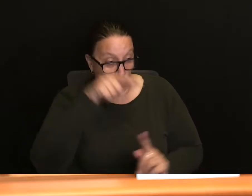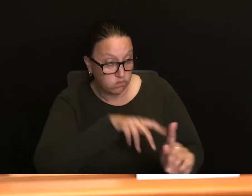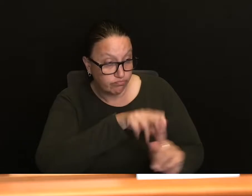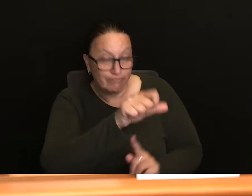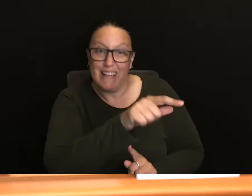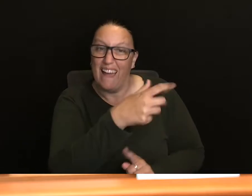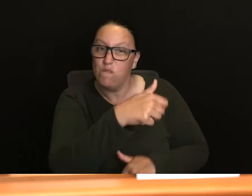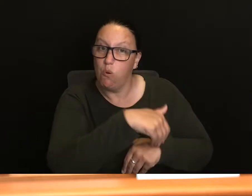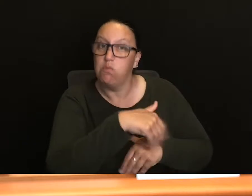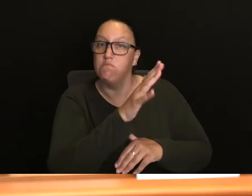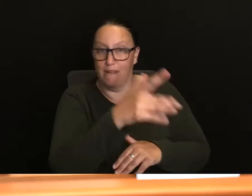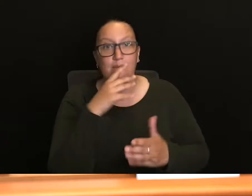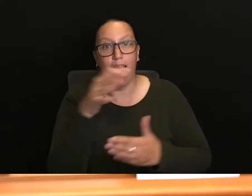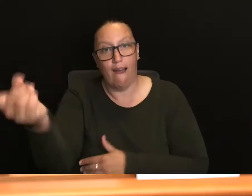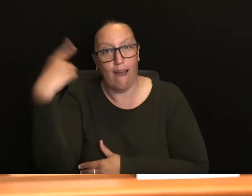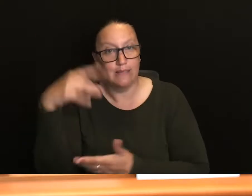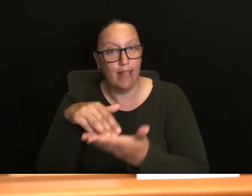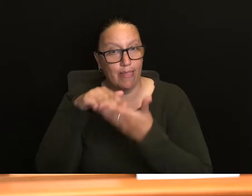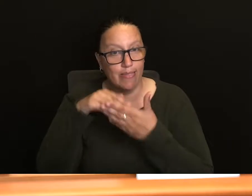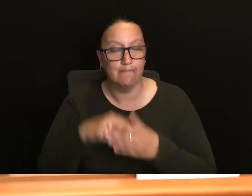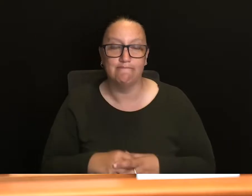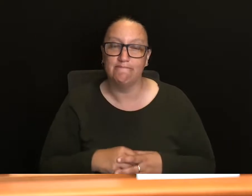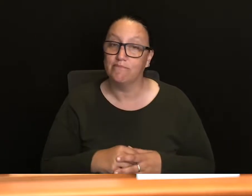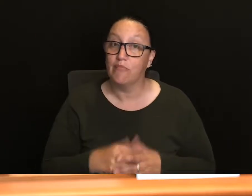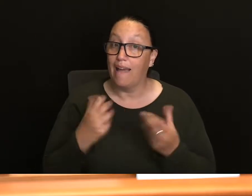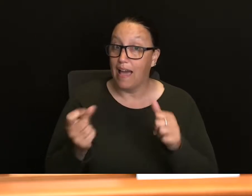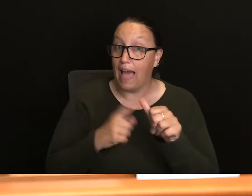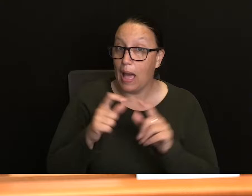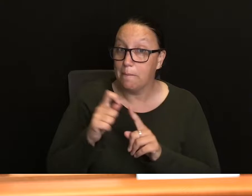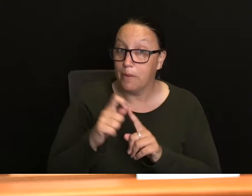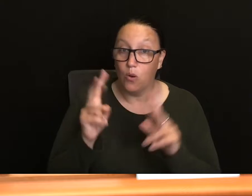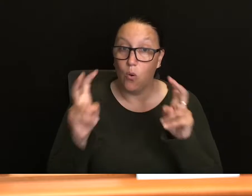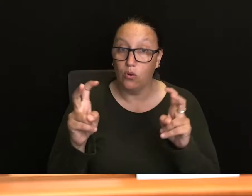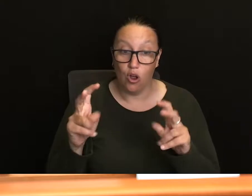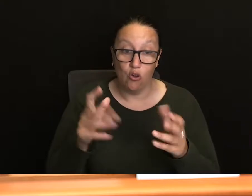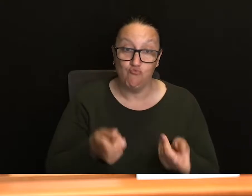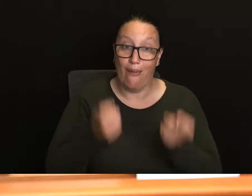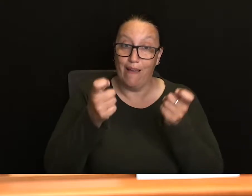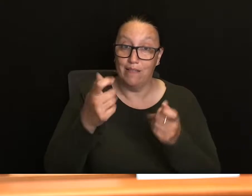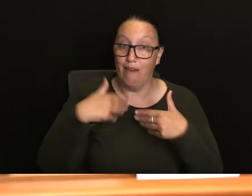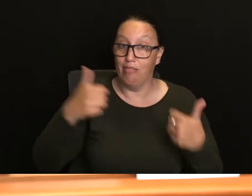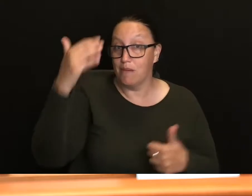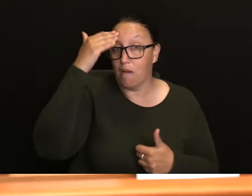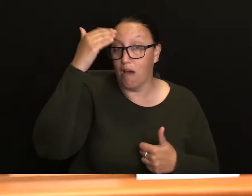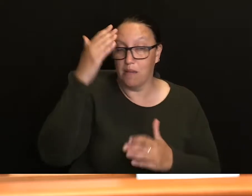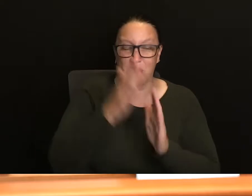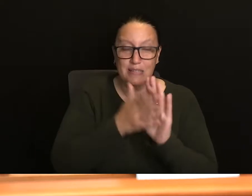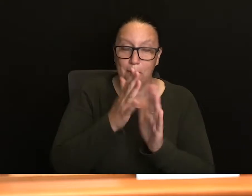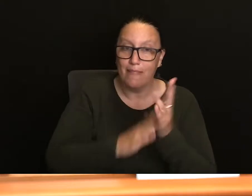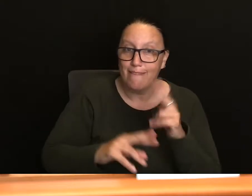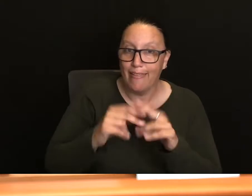earlier on. The Raising Healthy Minds app provides parents and carers with free access to